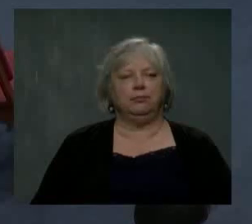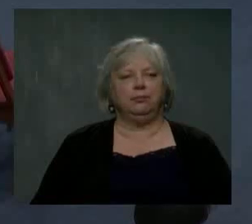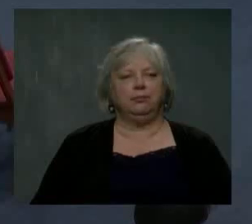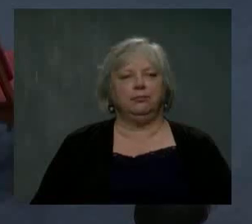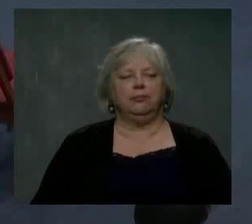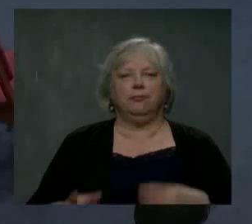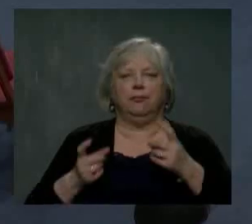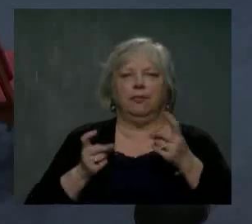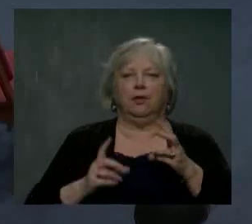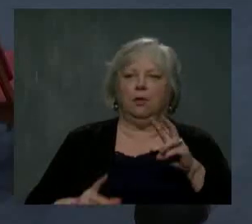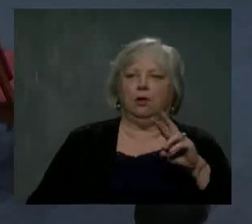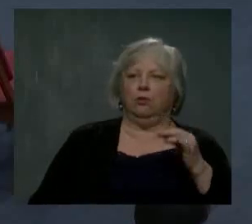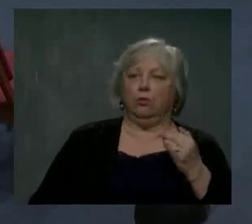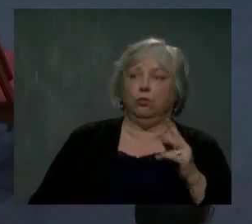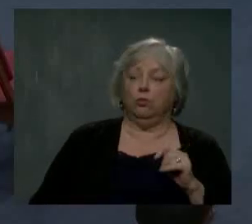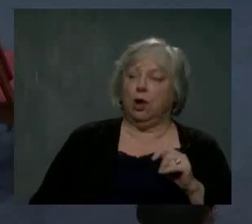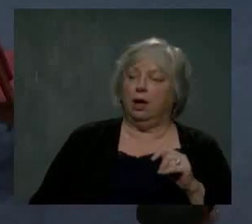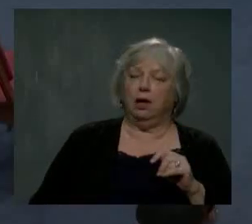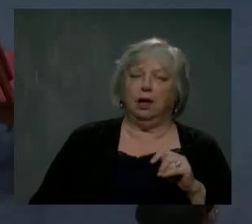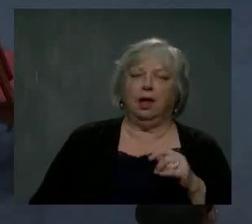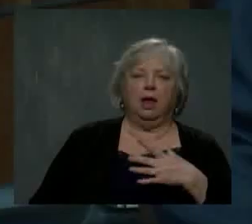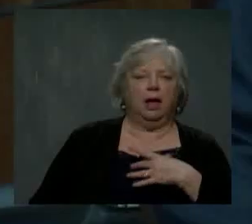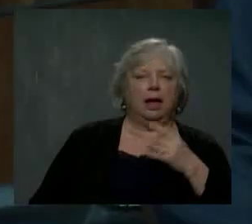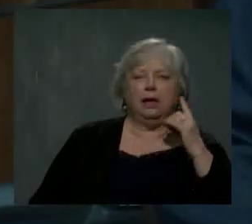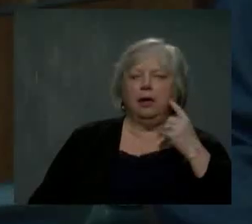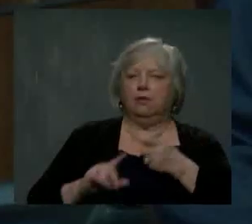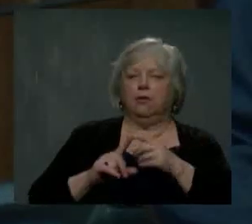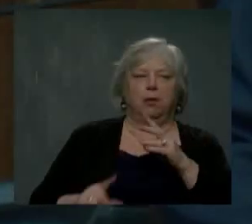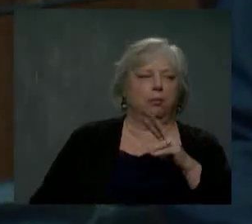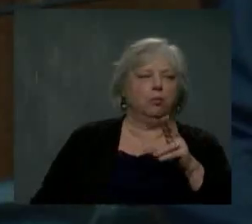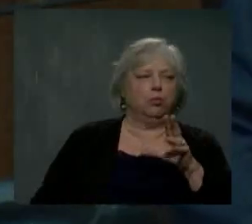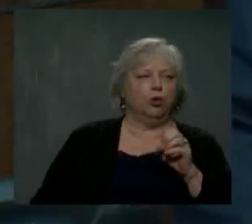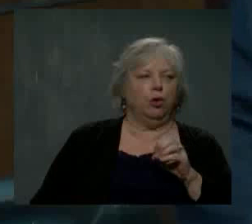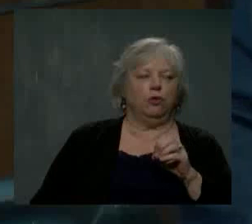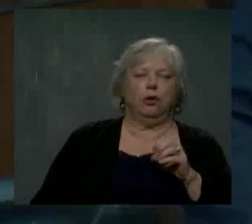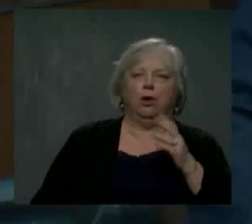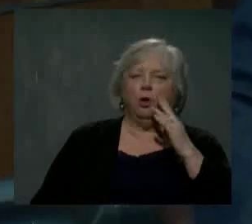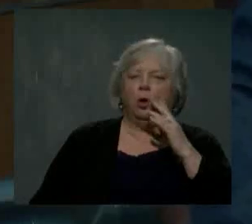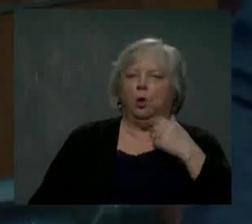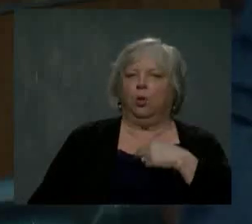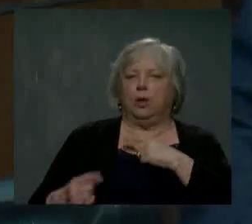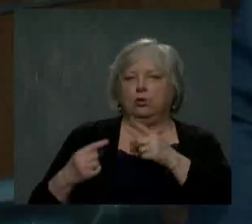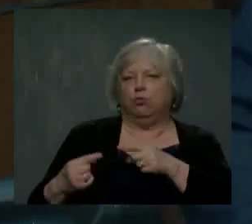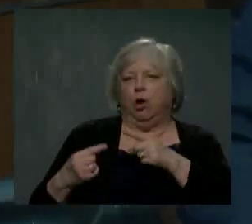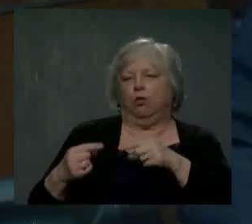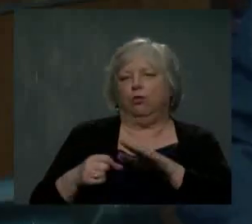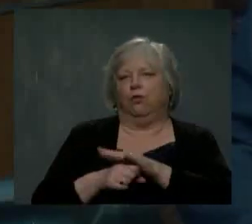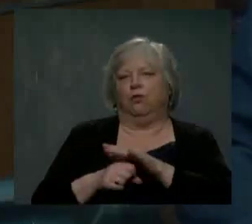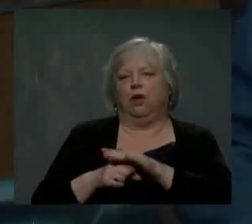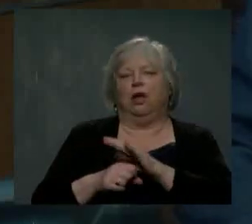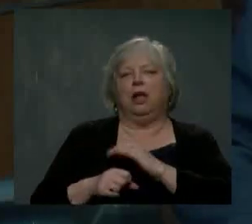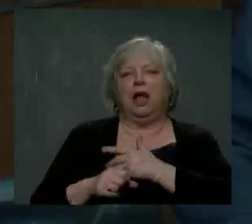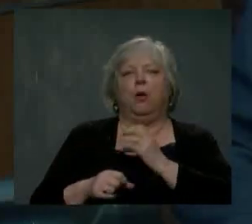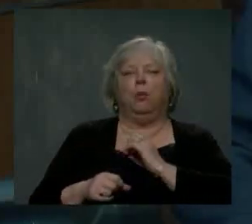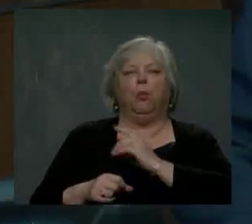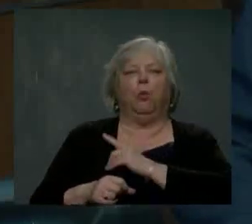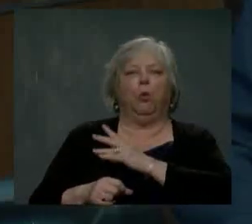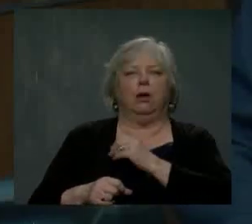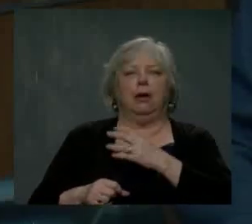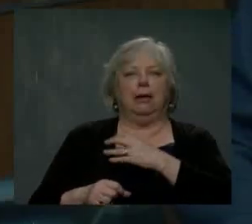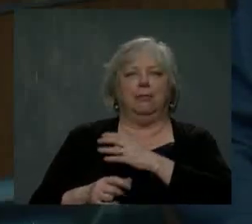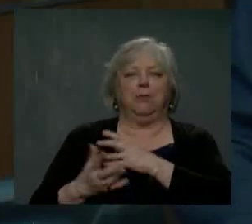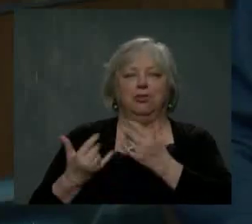Director Wright, I'd like to hear from Bruce on where, you know, we struggle to fill all of our boards and commissions right now, and I